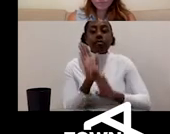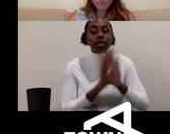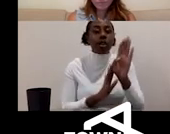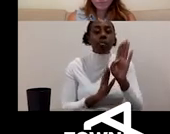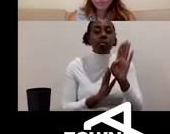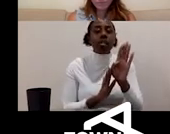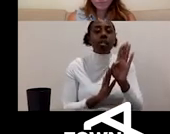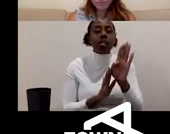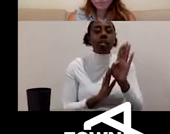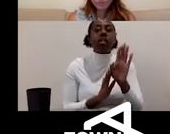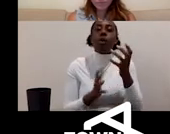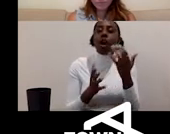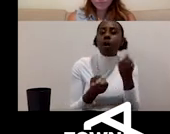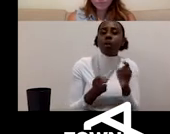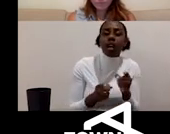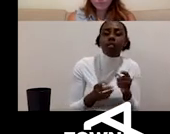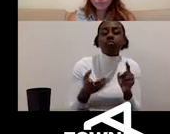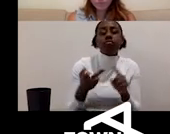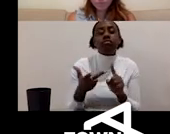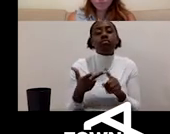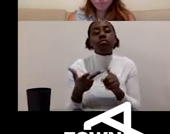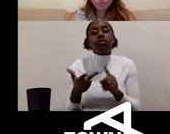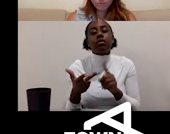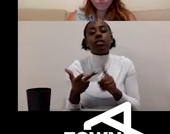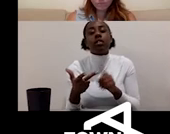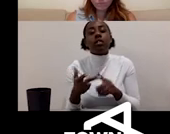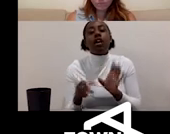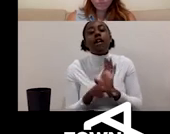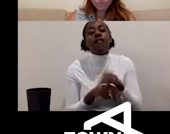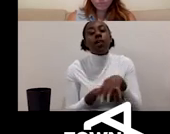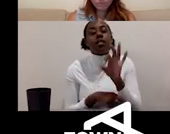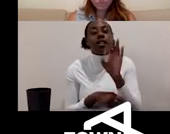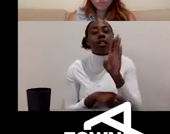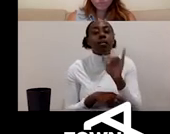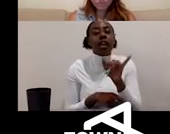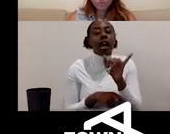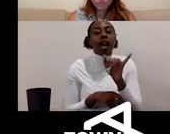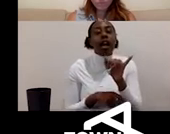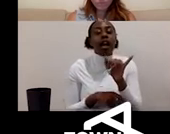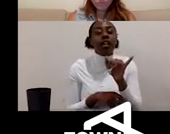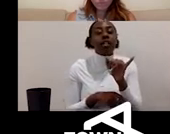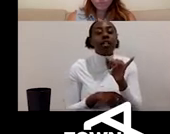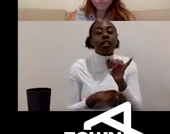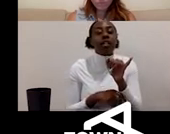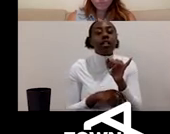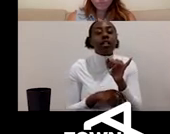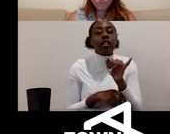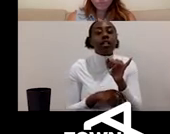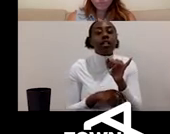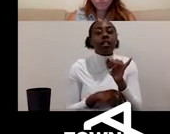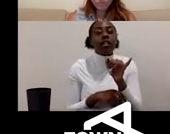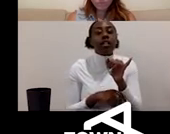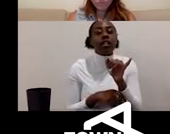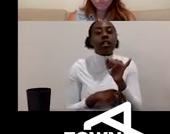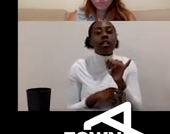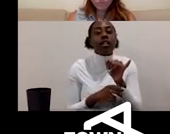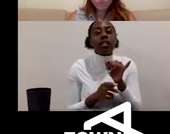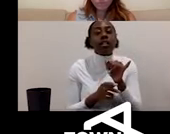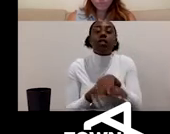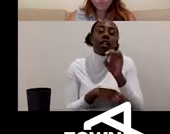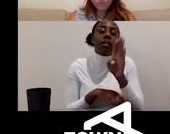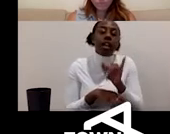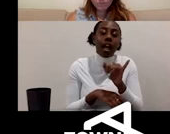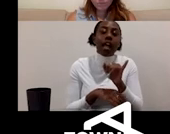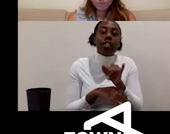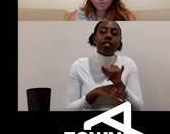right now. The third demand was forcing the FBI to testify in public hearings so we can actually understand